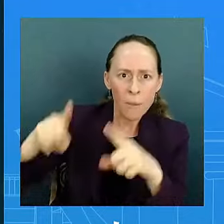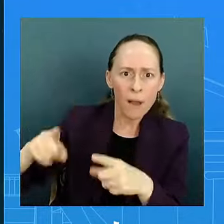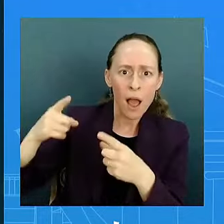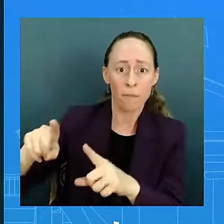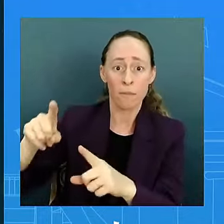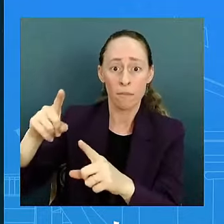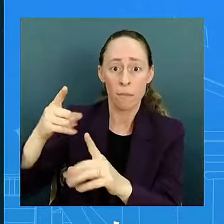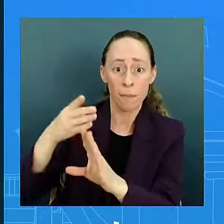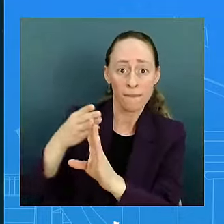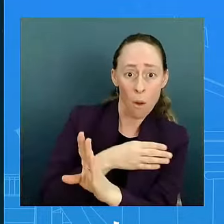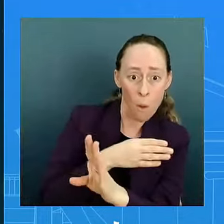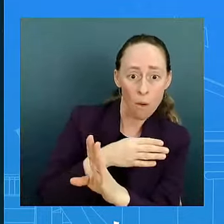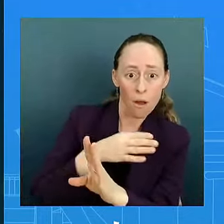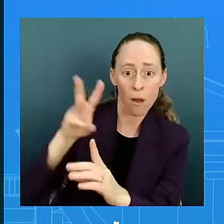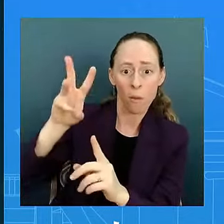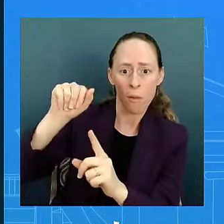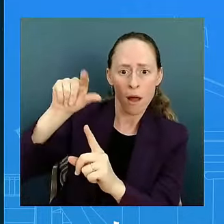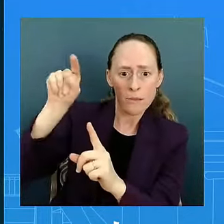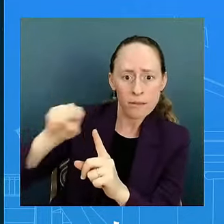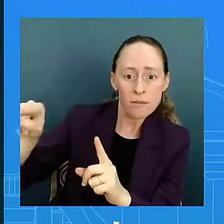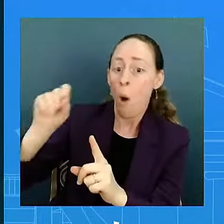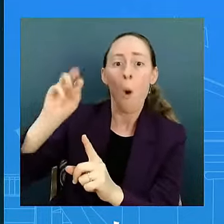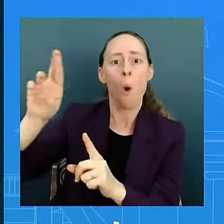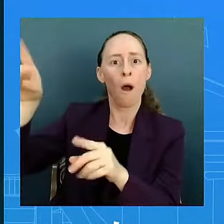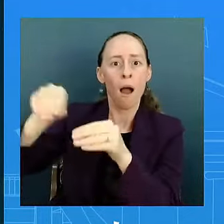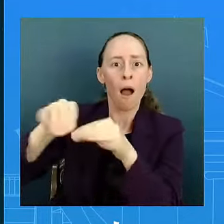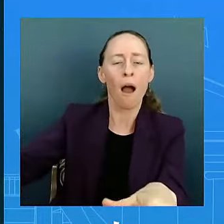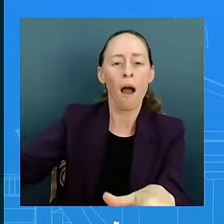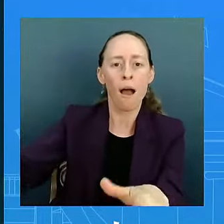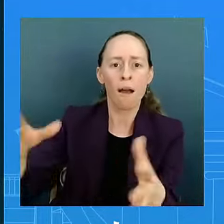a call this morning from the vice president